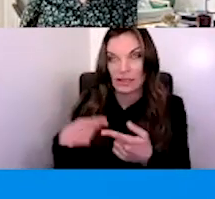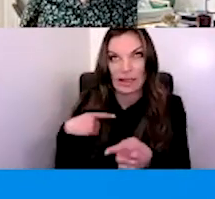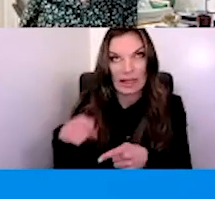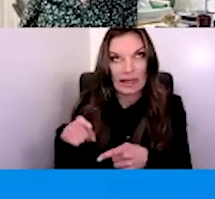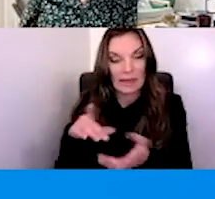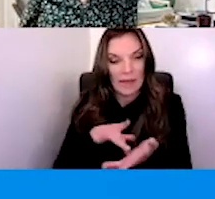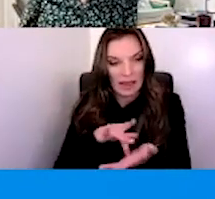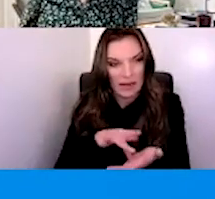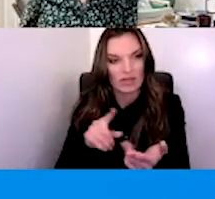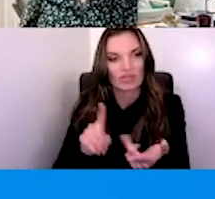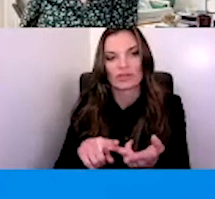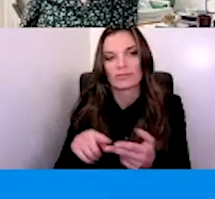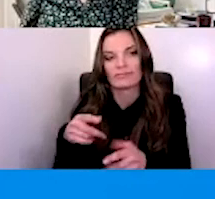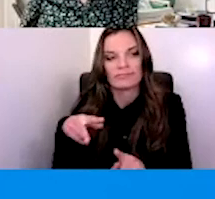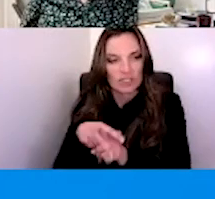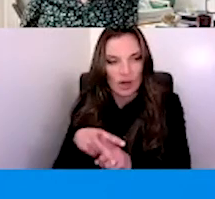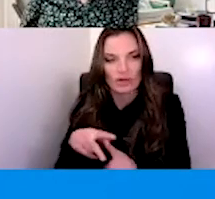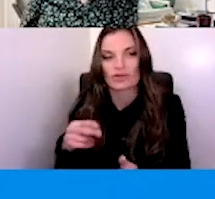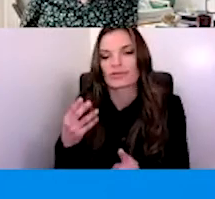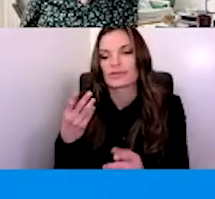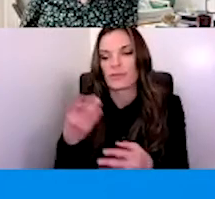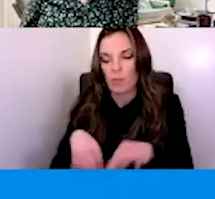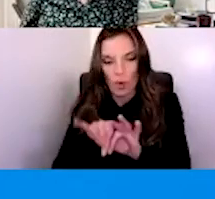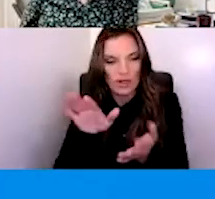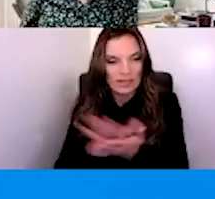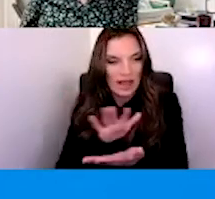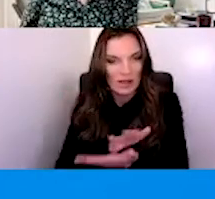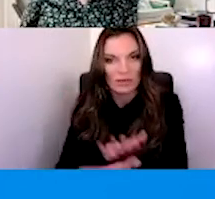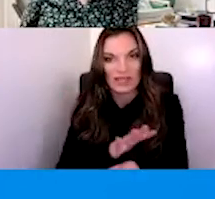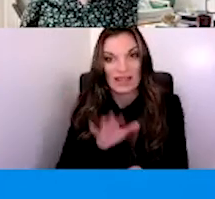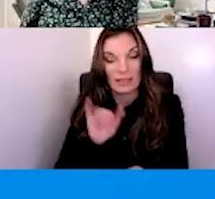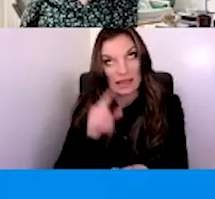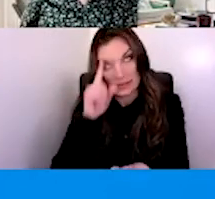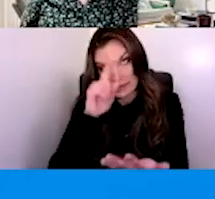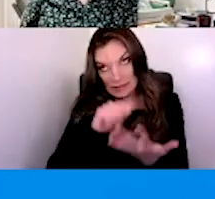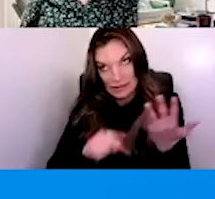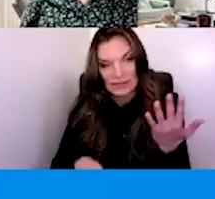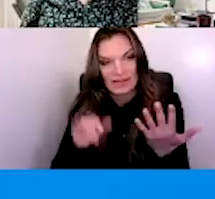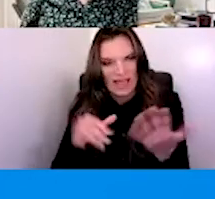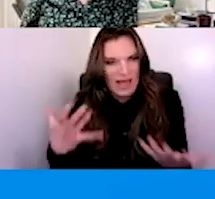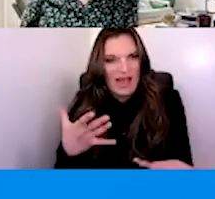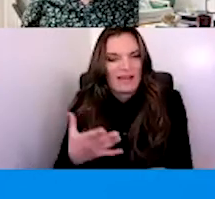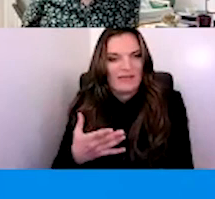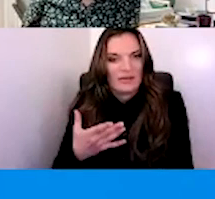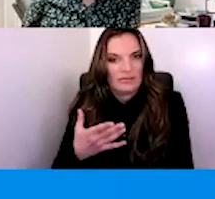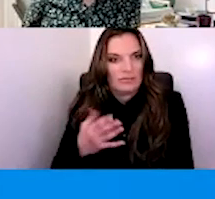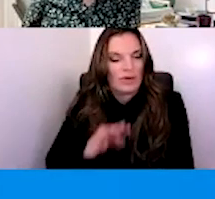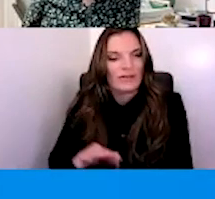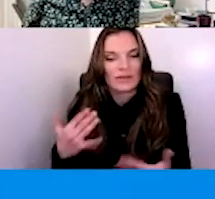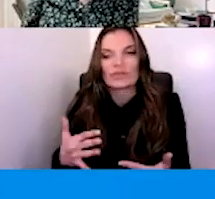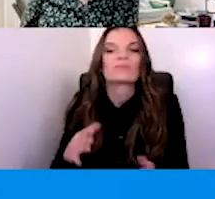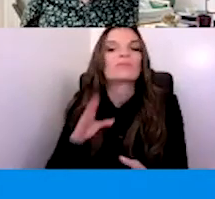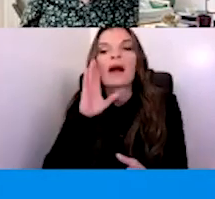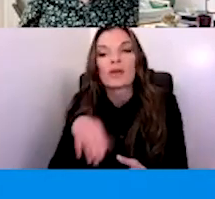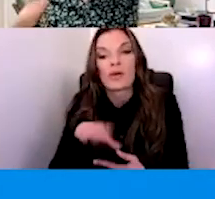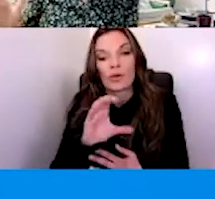documents, all of this comes with incredible privilege, though, not only monetarily, but I think I know COVID taught our